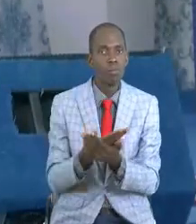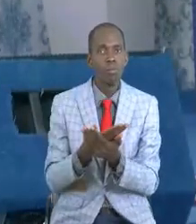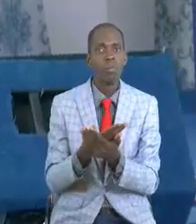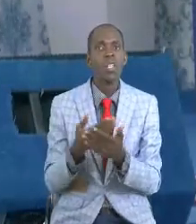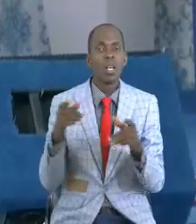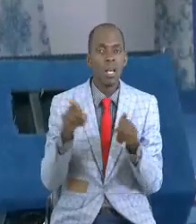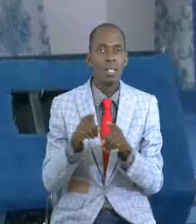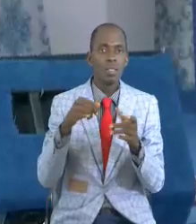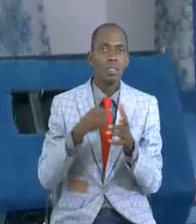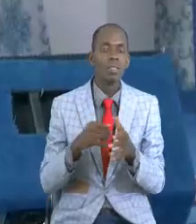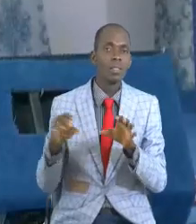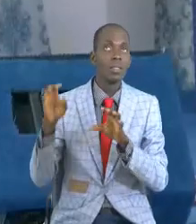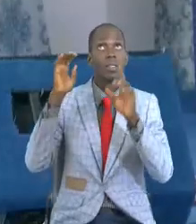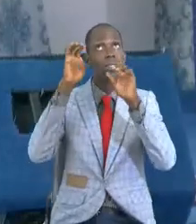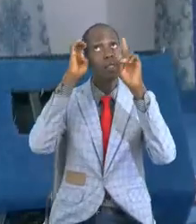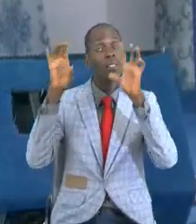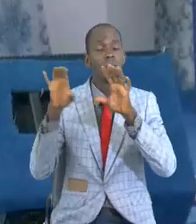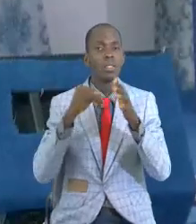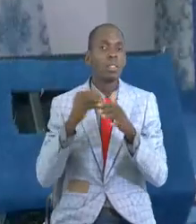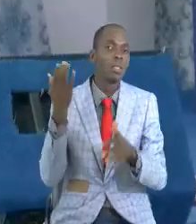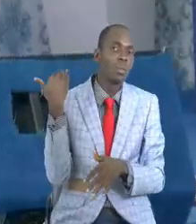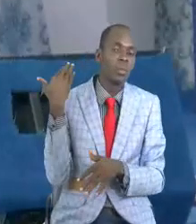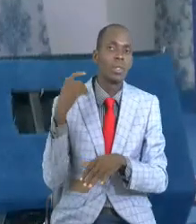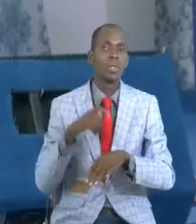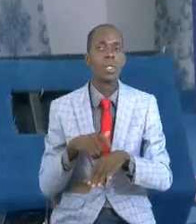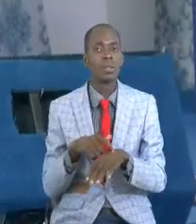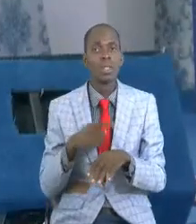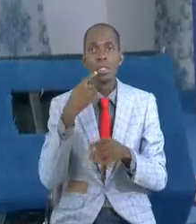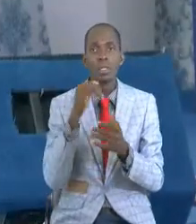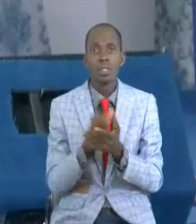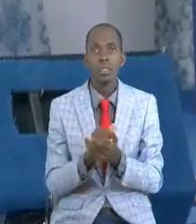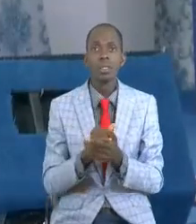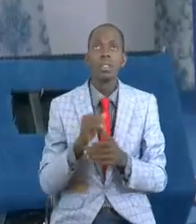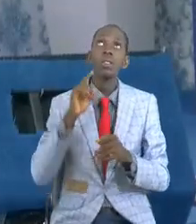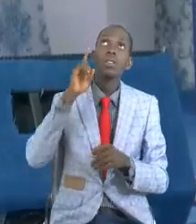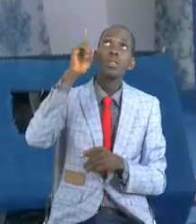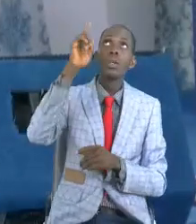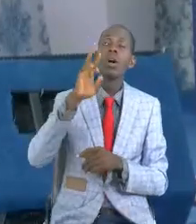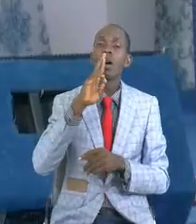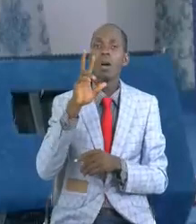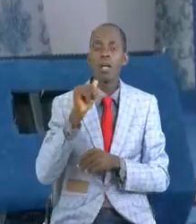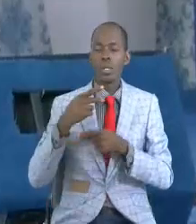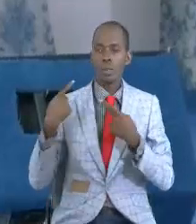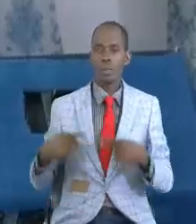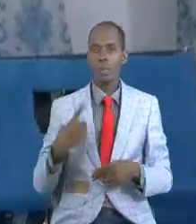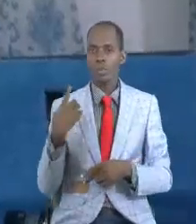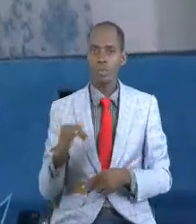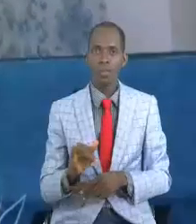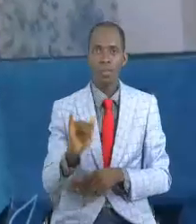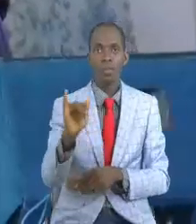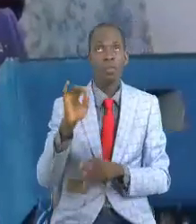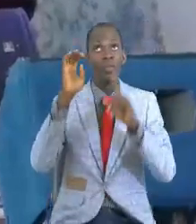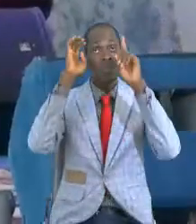did it in previous days. He says, thou art a priest forever. He has not handed